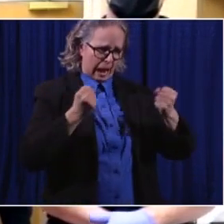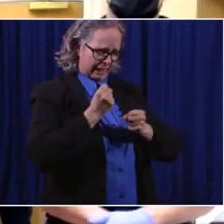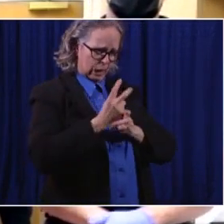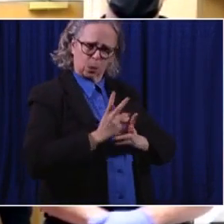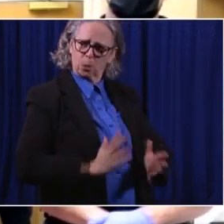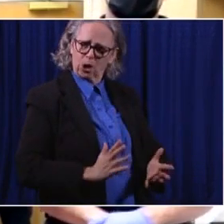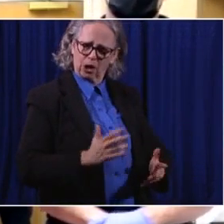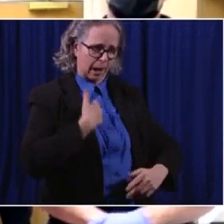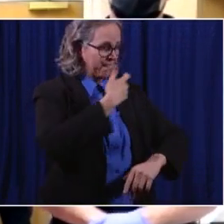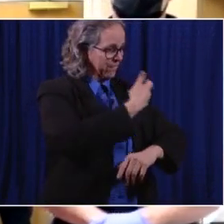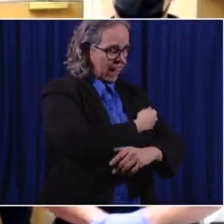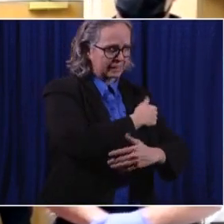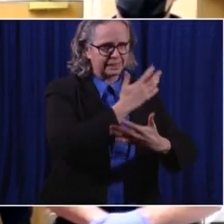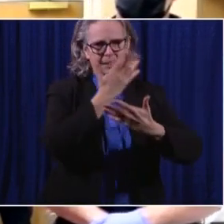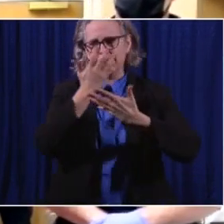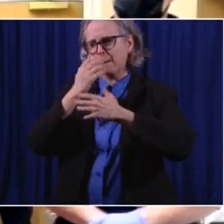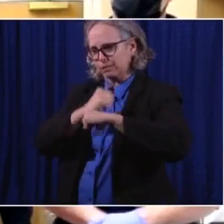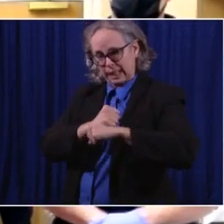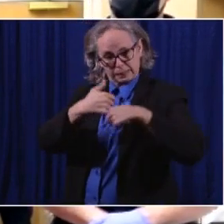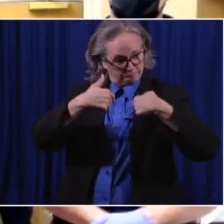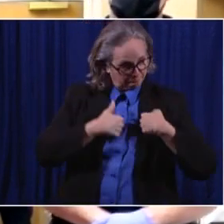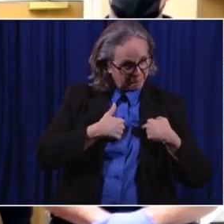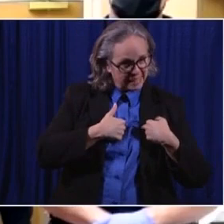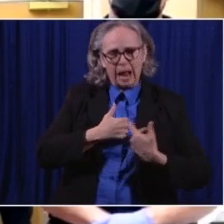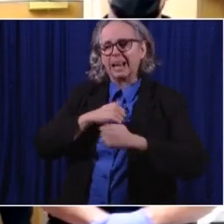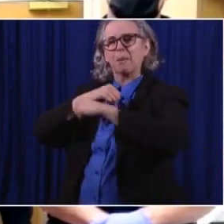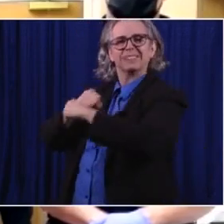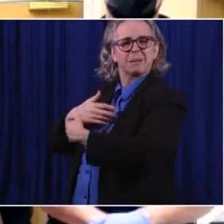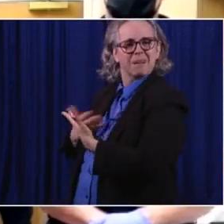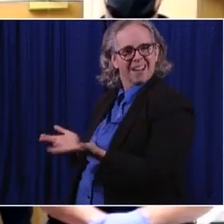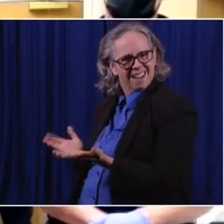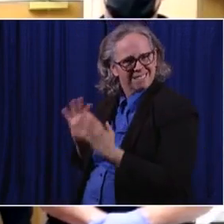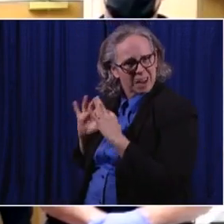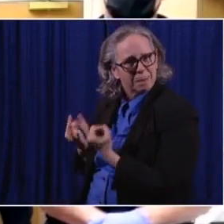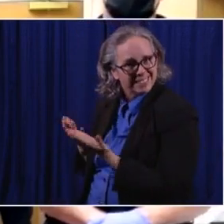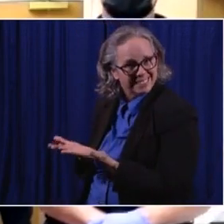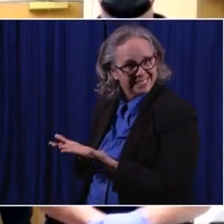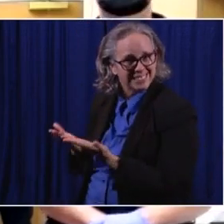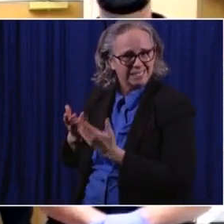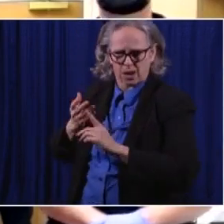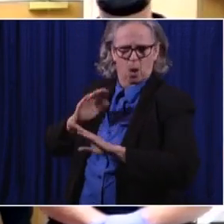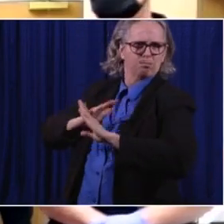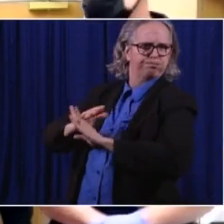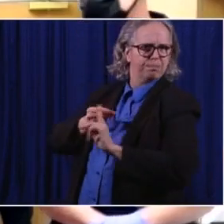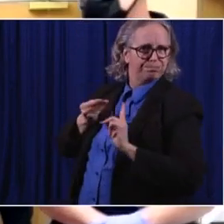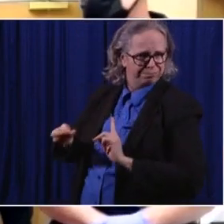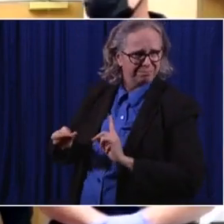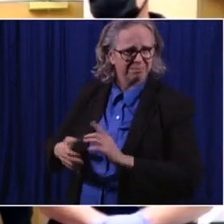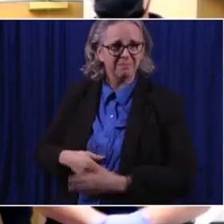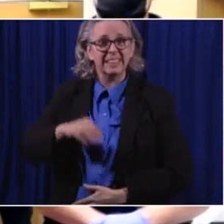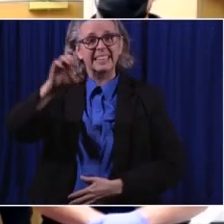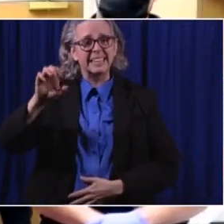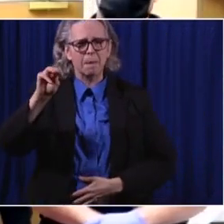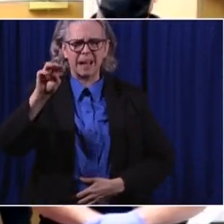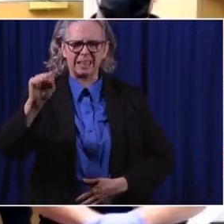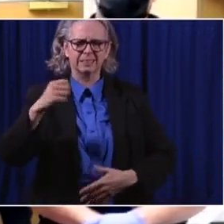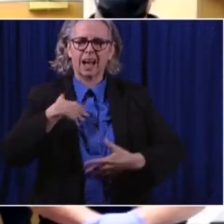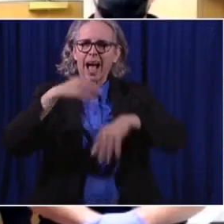So, EMS is one of those medical fields, it's a team sport. So I have my team here with me,